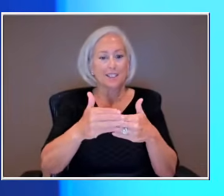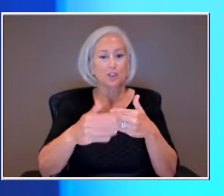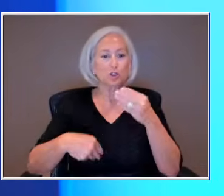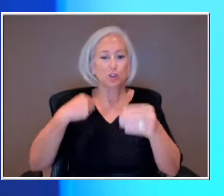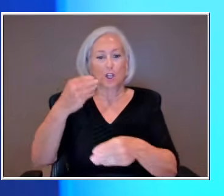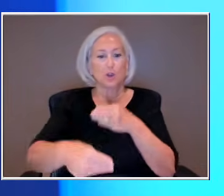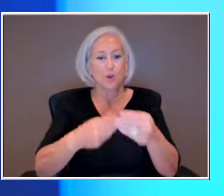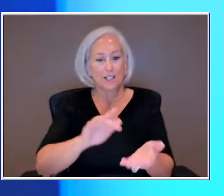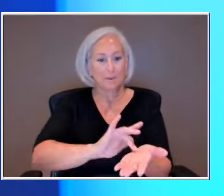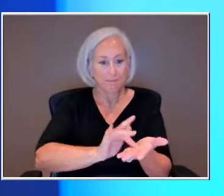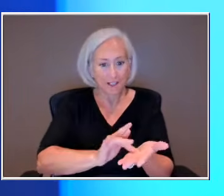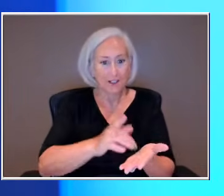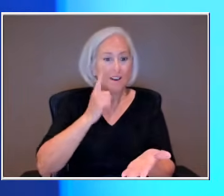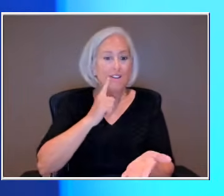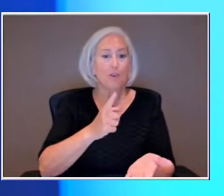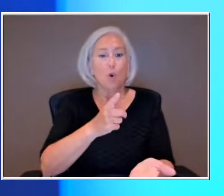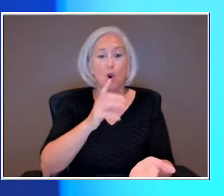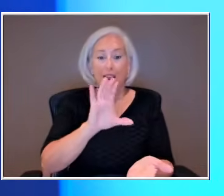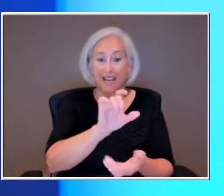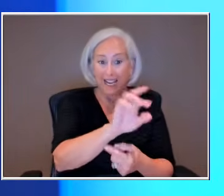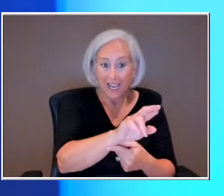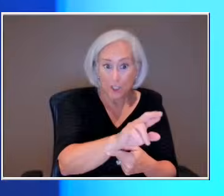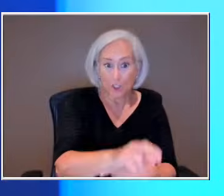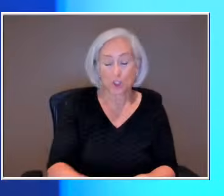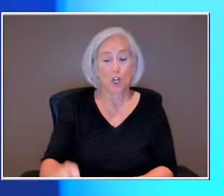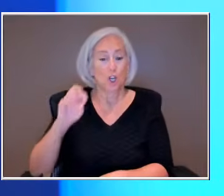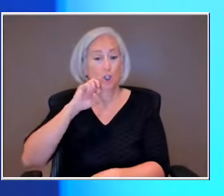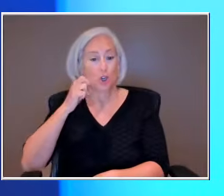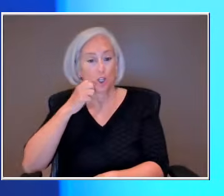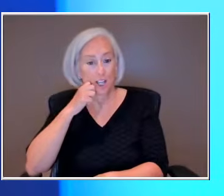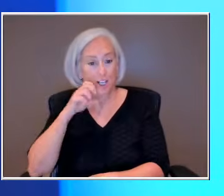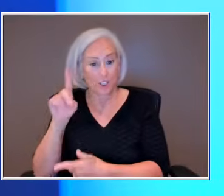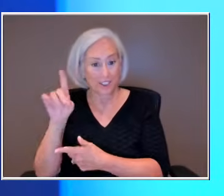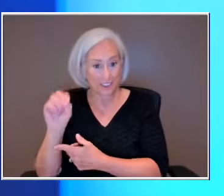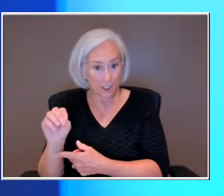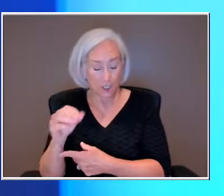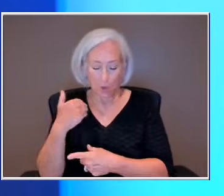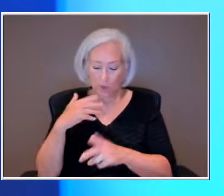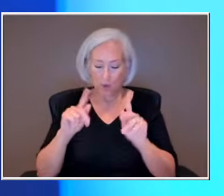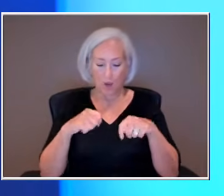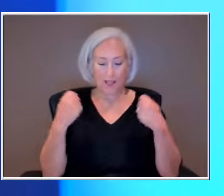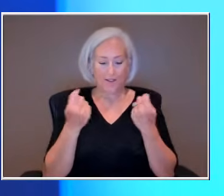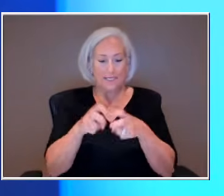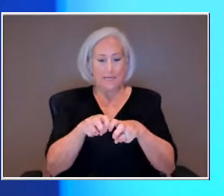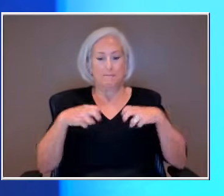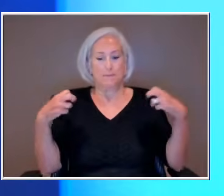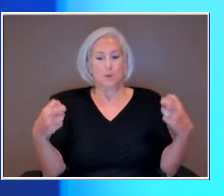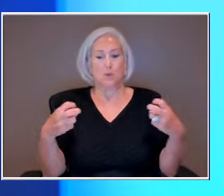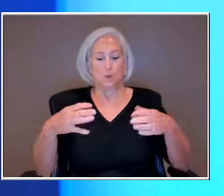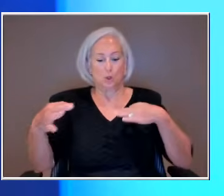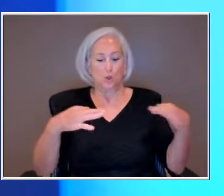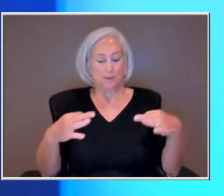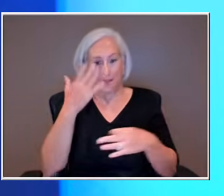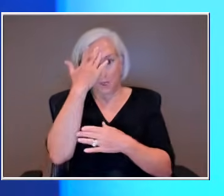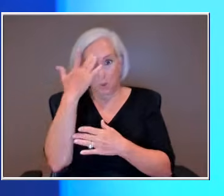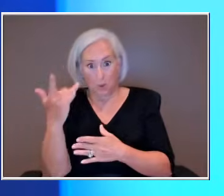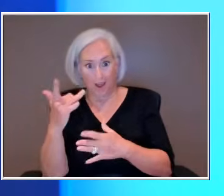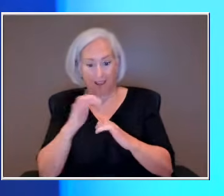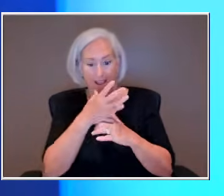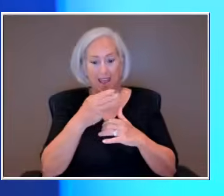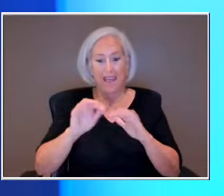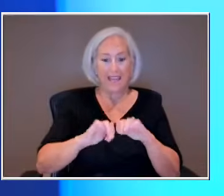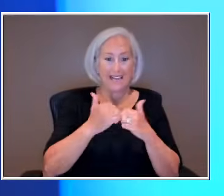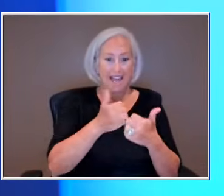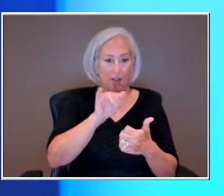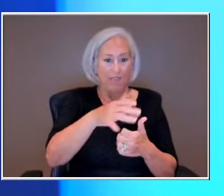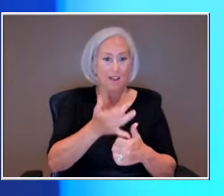cancer, neurological disorders, and other diseases. We will have a team of specialists here to explain why and how this preferred therapy,